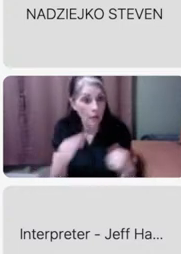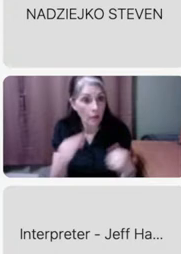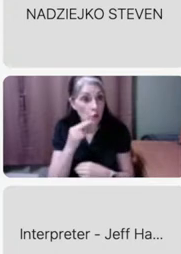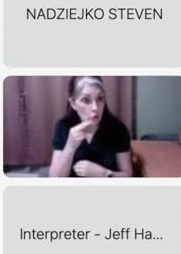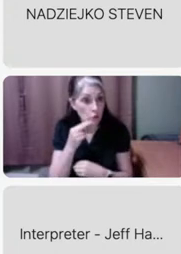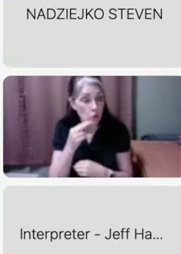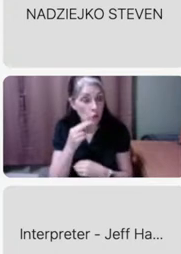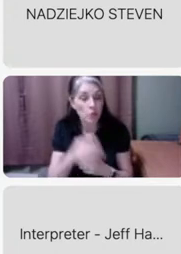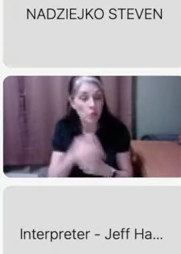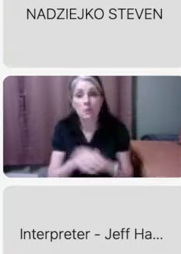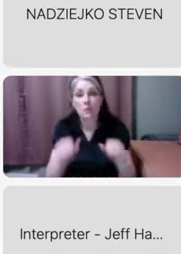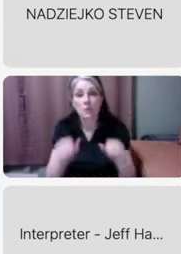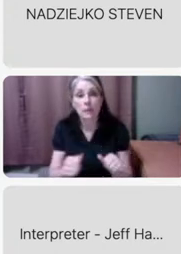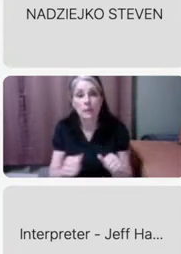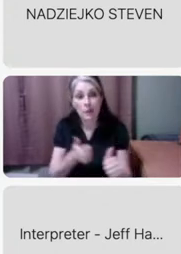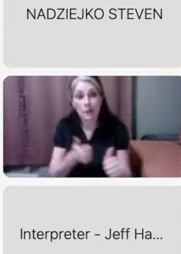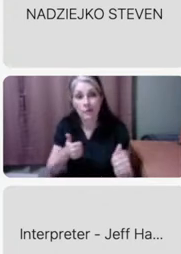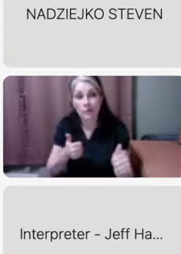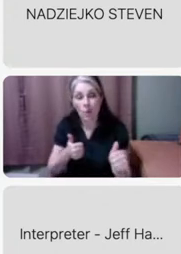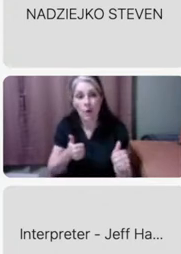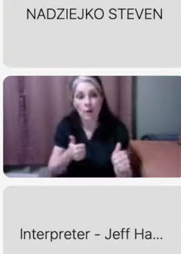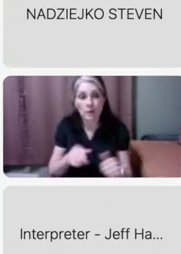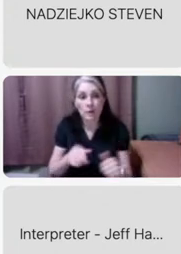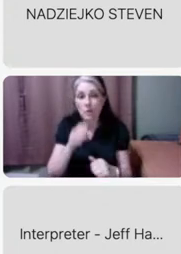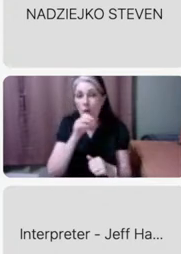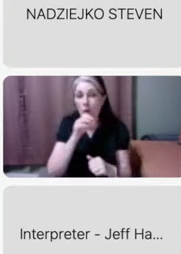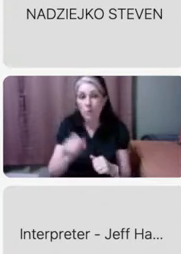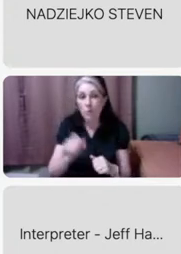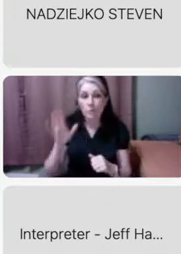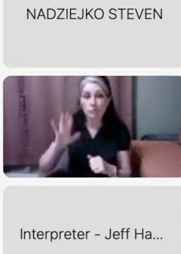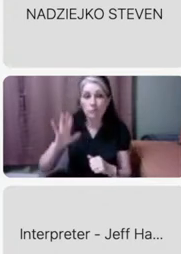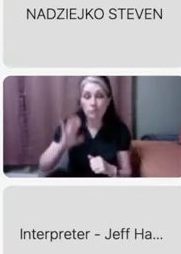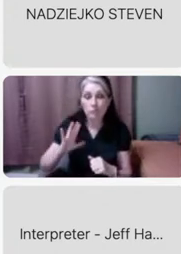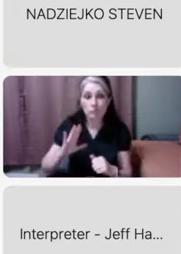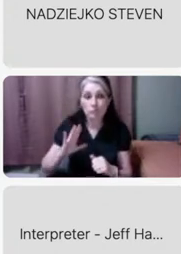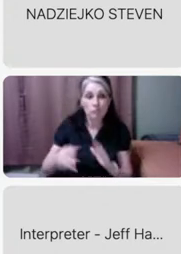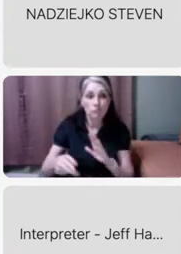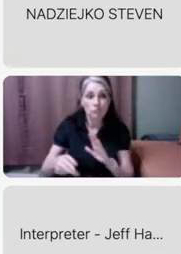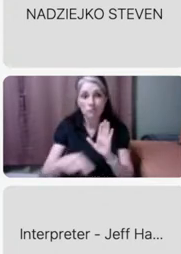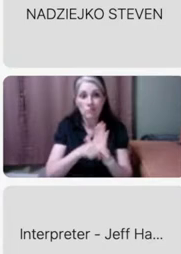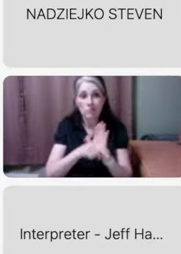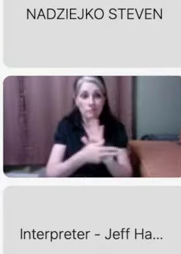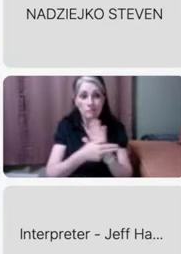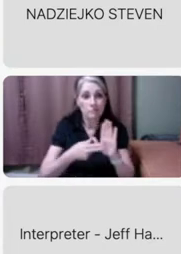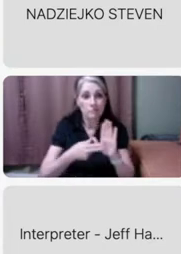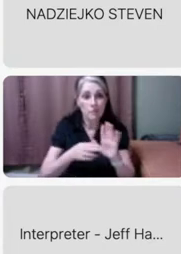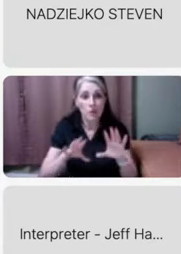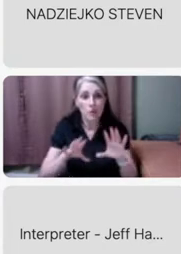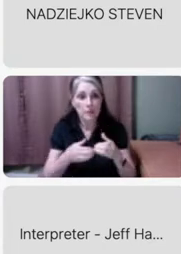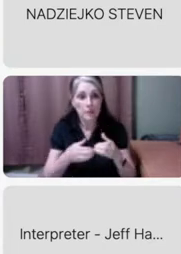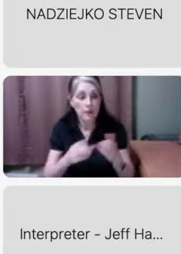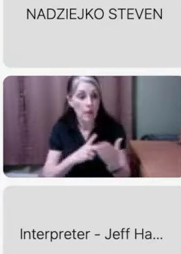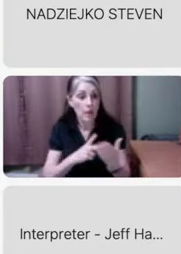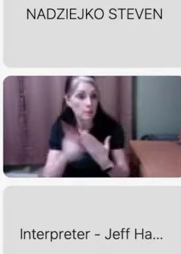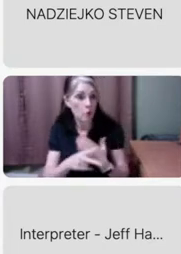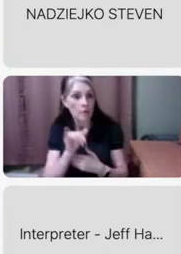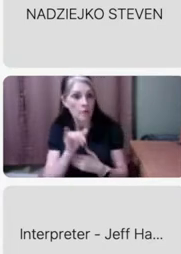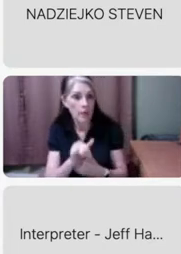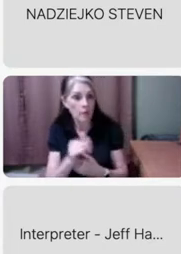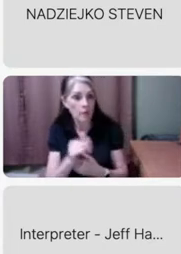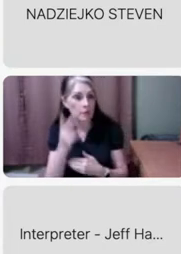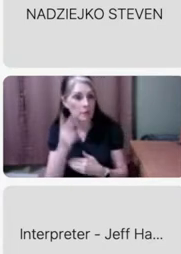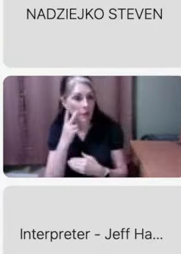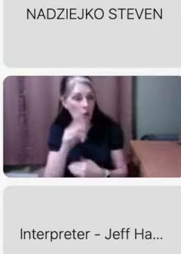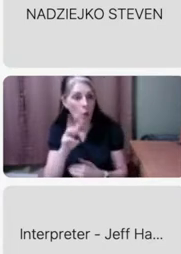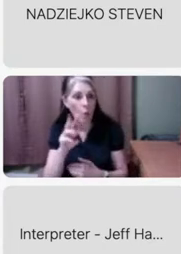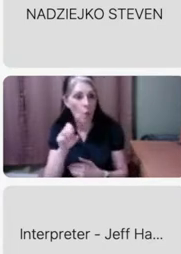from i think those older uh stigmas that classify this program as something that um was seen as a welfare benefit so